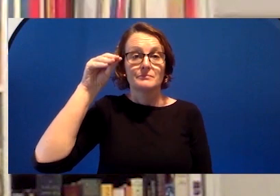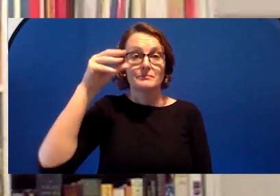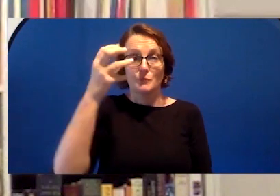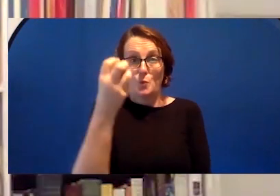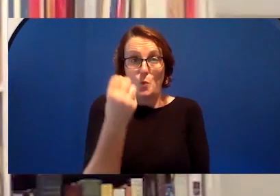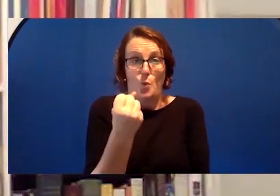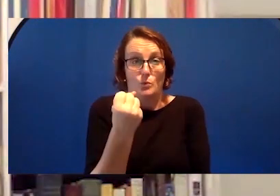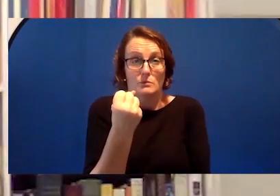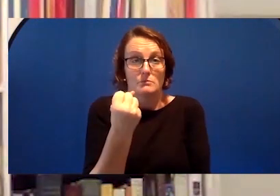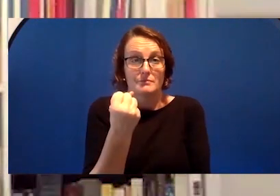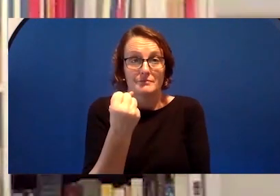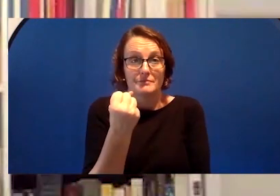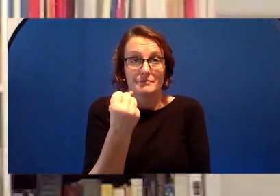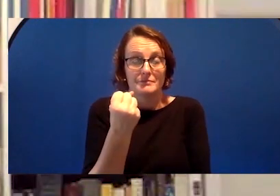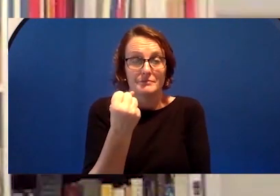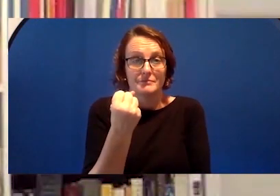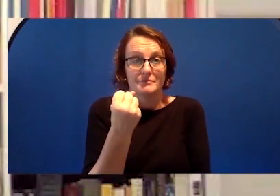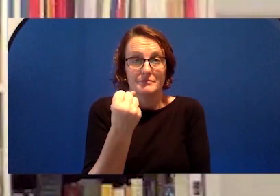And pause.